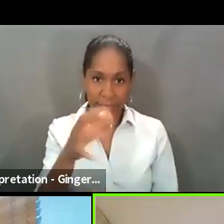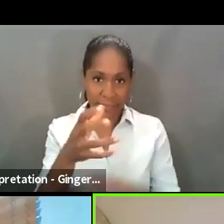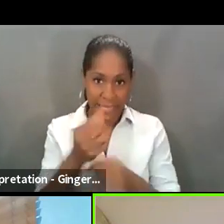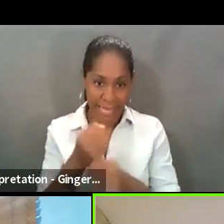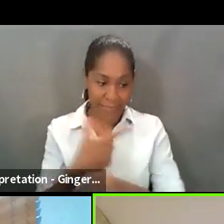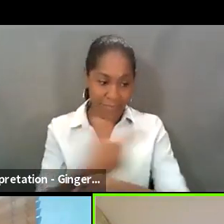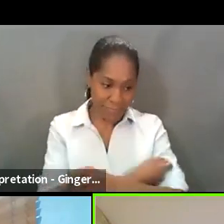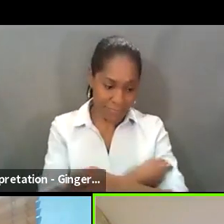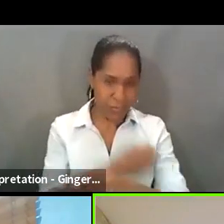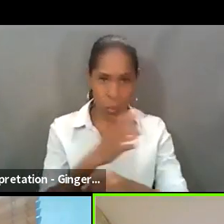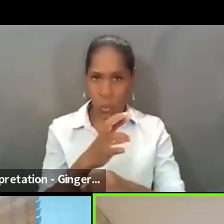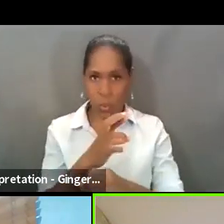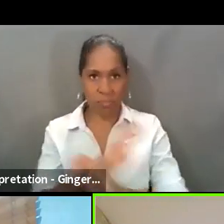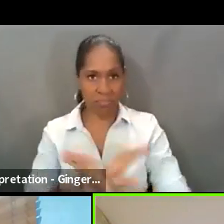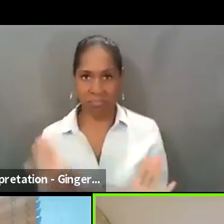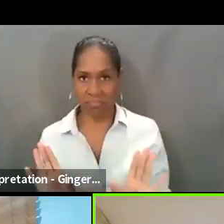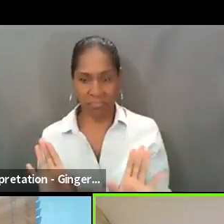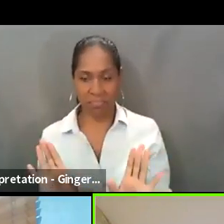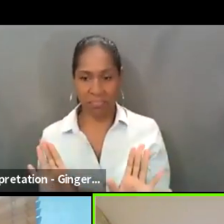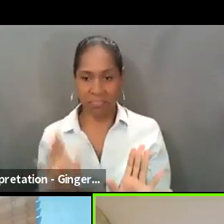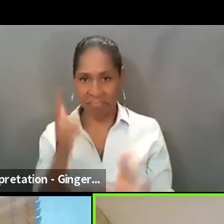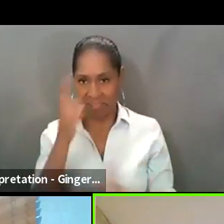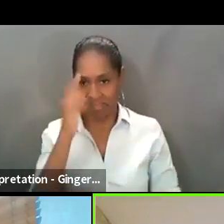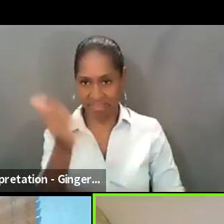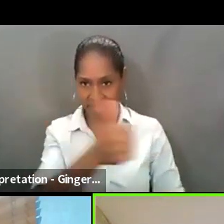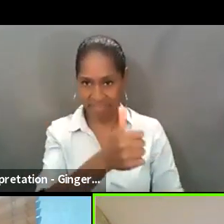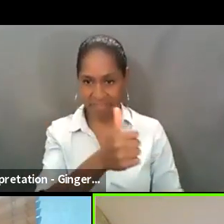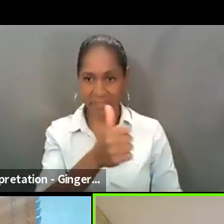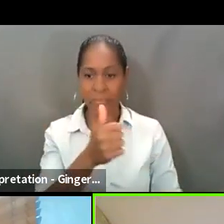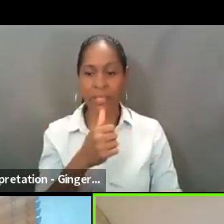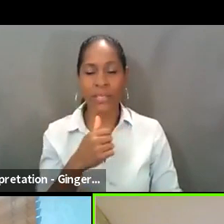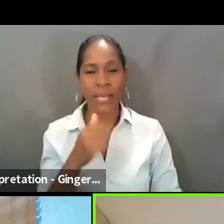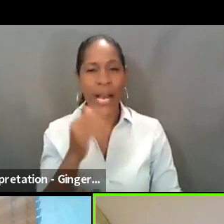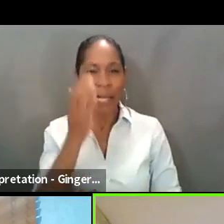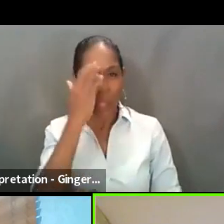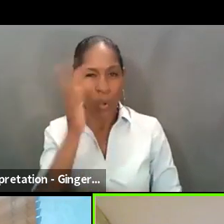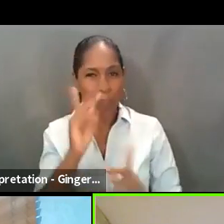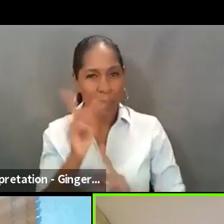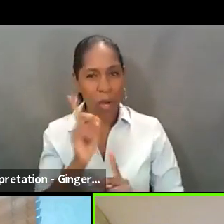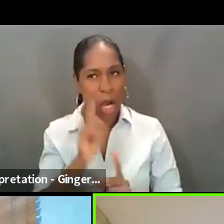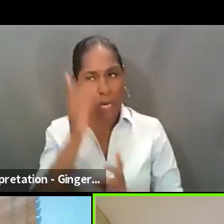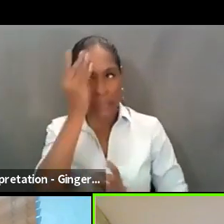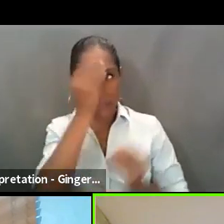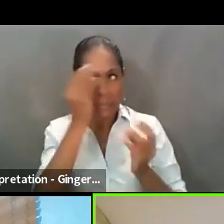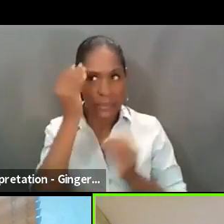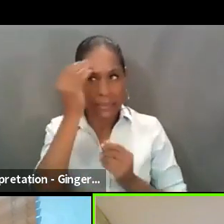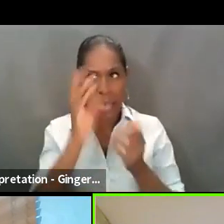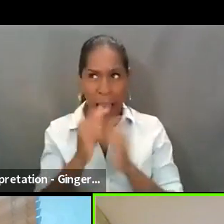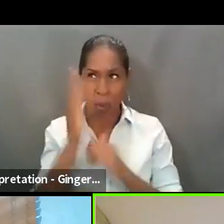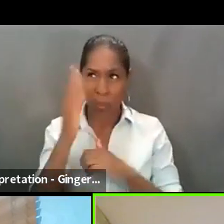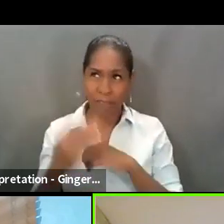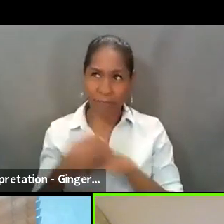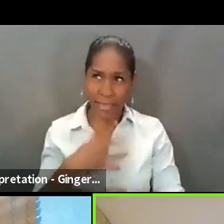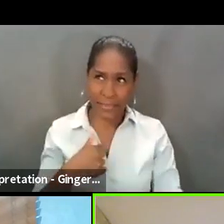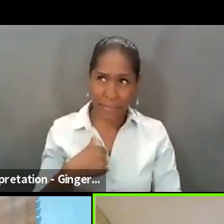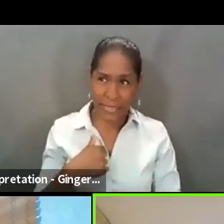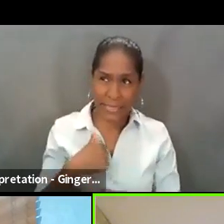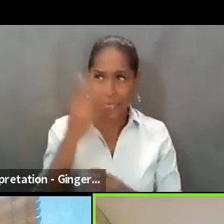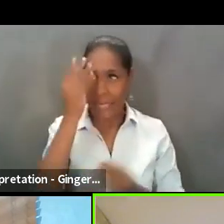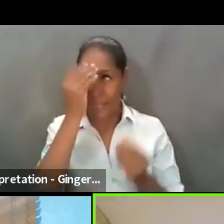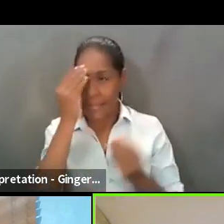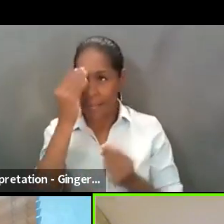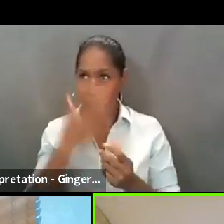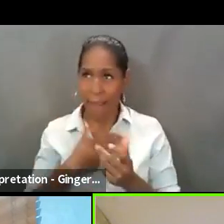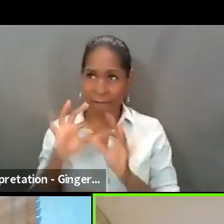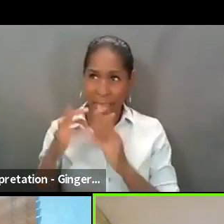vaccine. And I know people are putting a lot of thought into this. They want to know how it's going to affect them and their families.